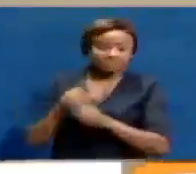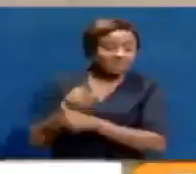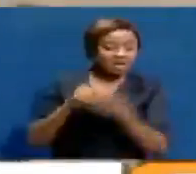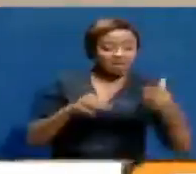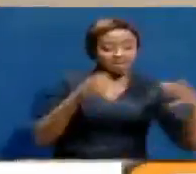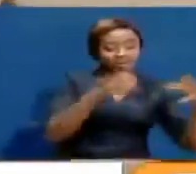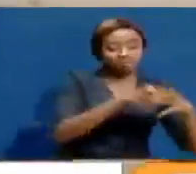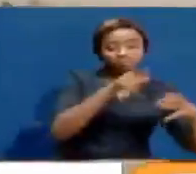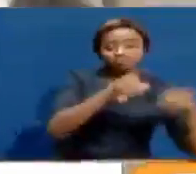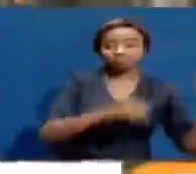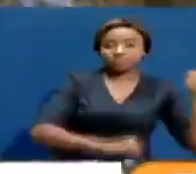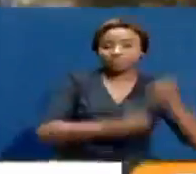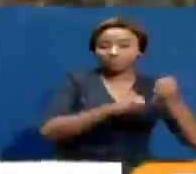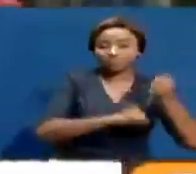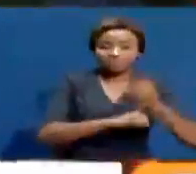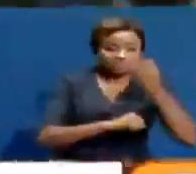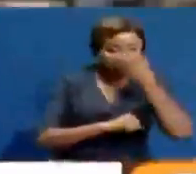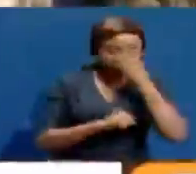Ruto clashed.